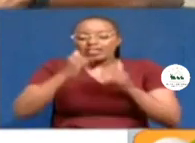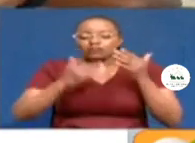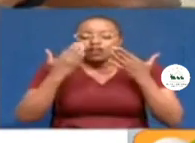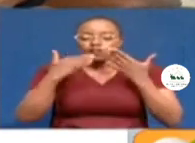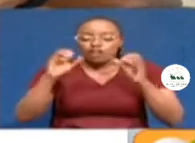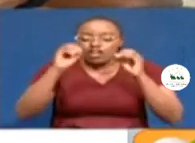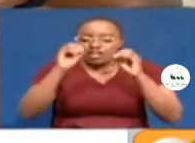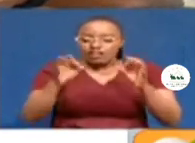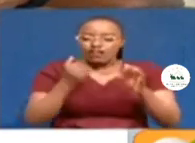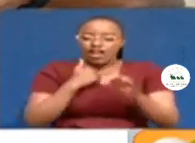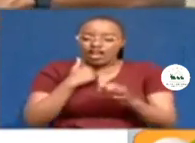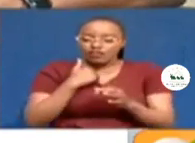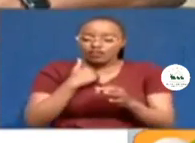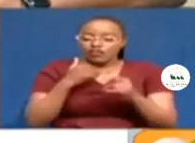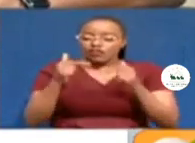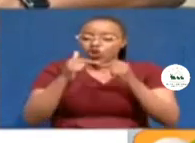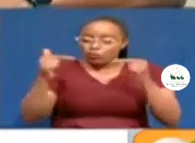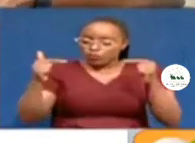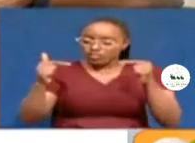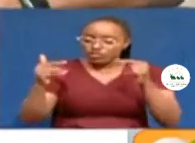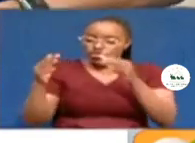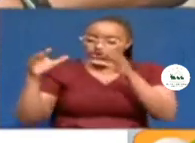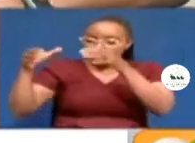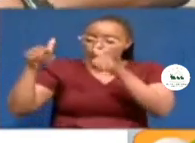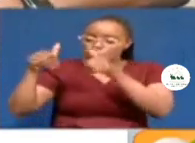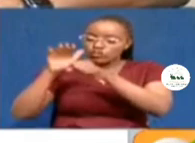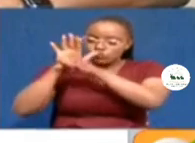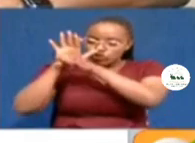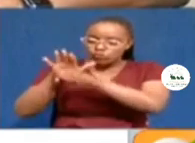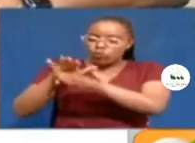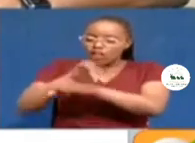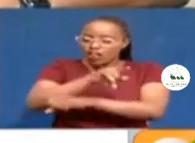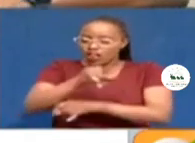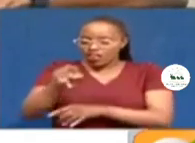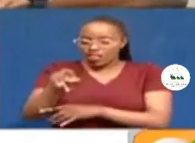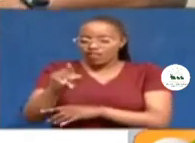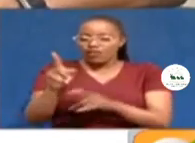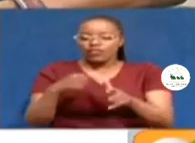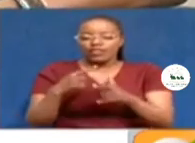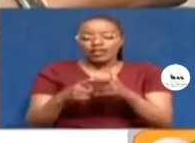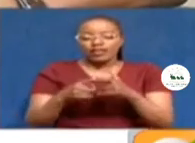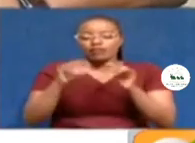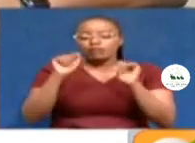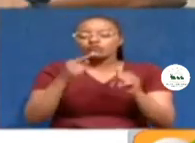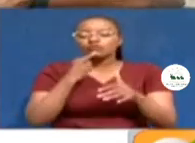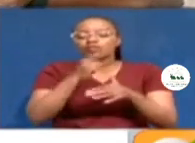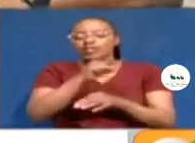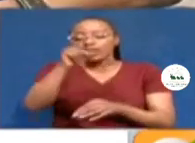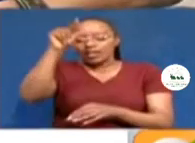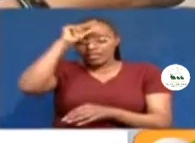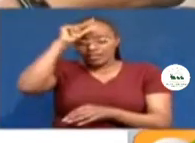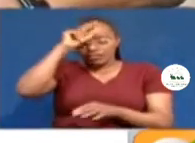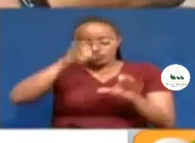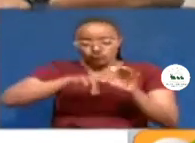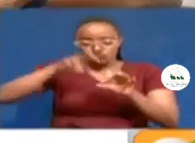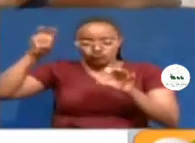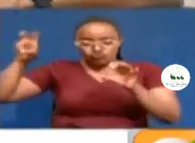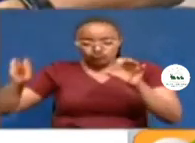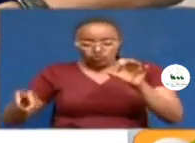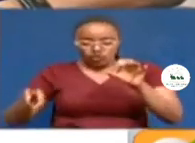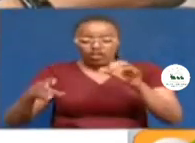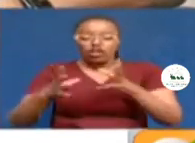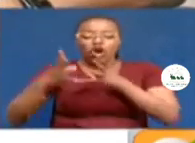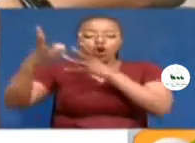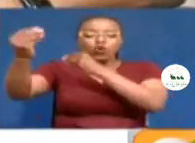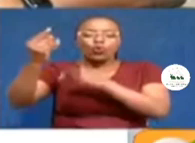If there was an opposition that could pressurize, it would be telling them to step down, to